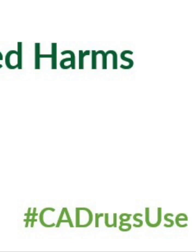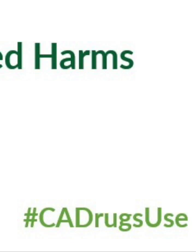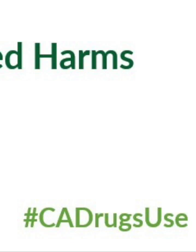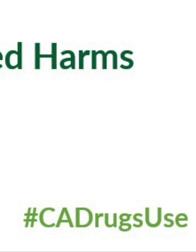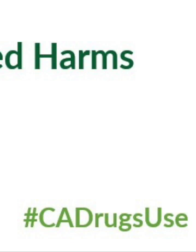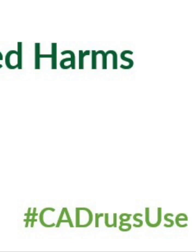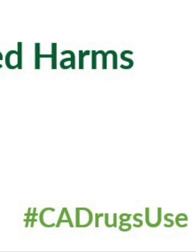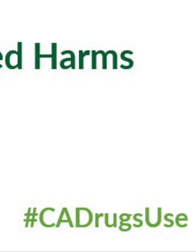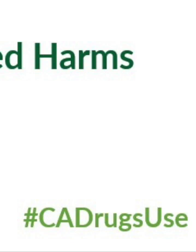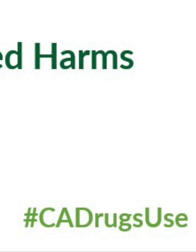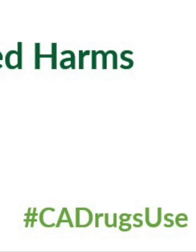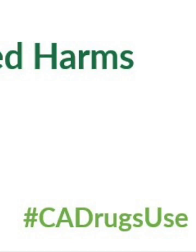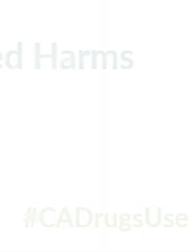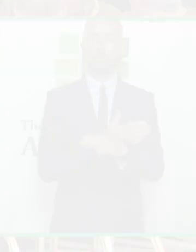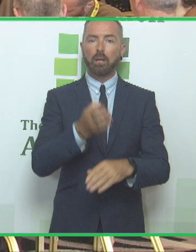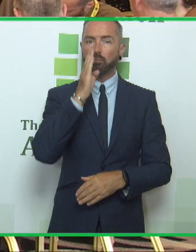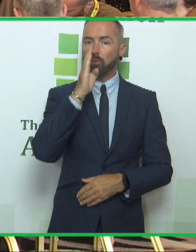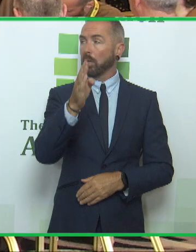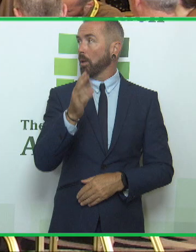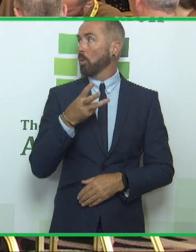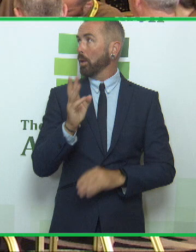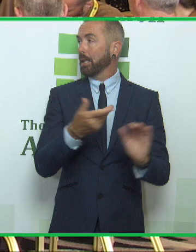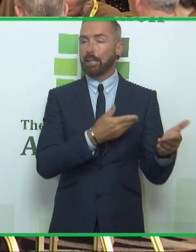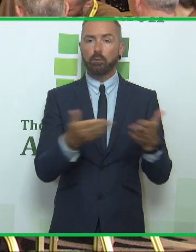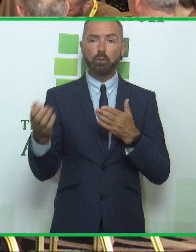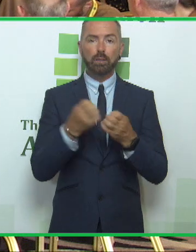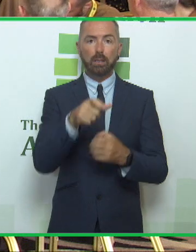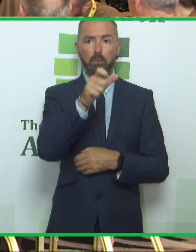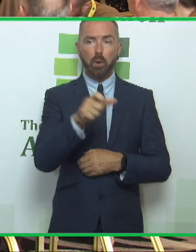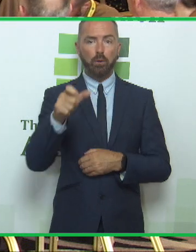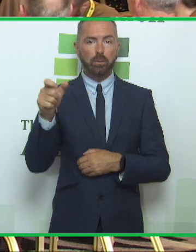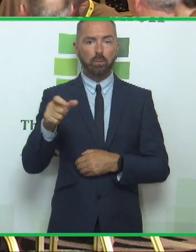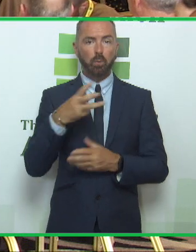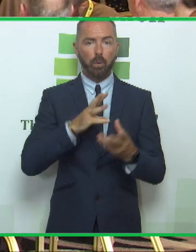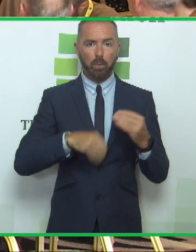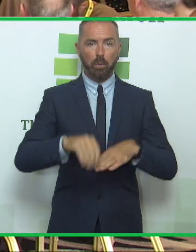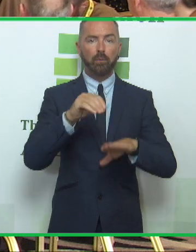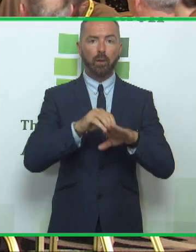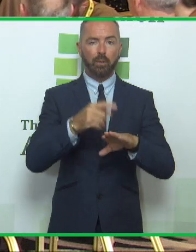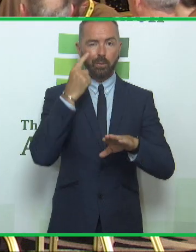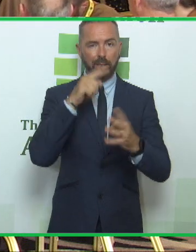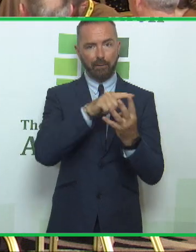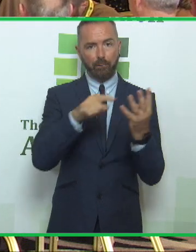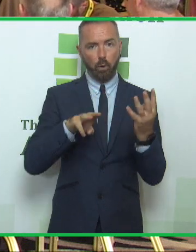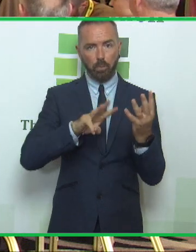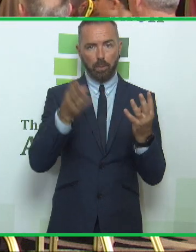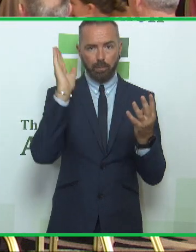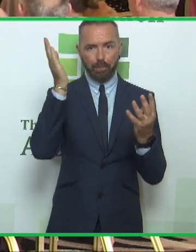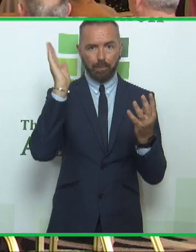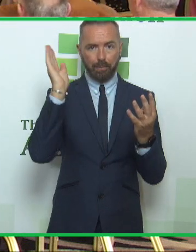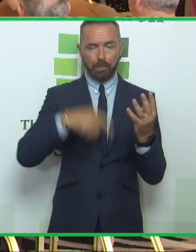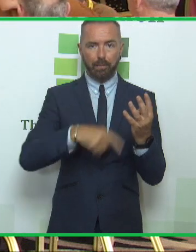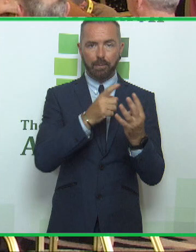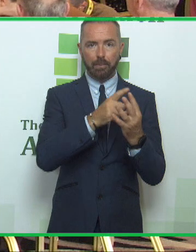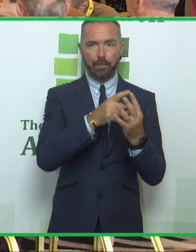I'm going to move straight in now. We'll introduce our panellists as we move through each of the individual presentations. So you'll see four people due to present. So I'll